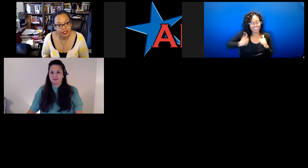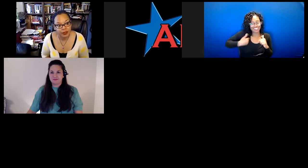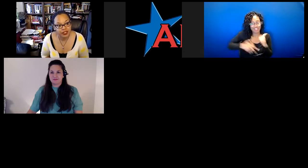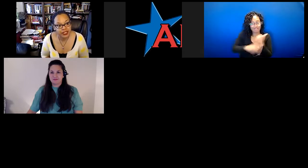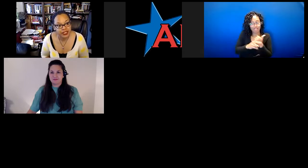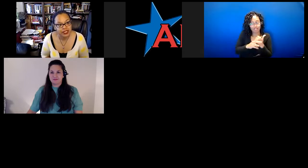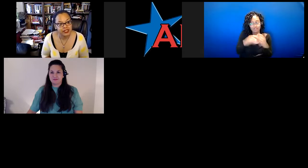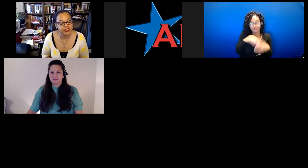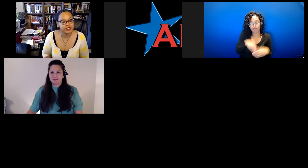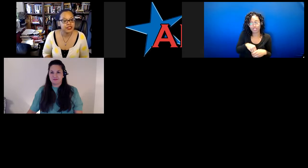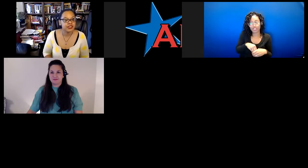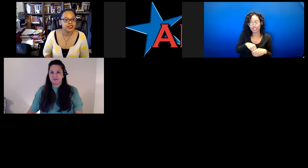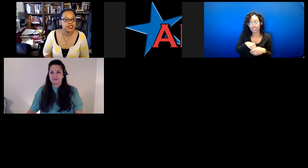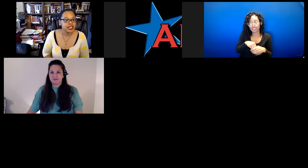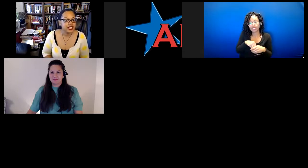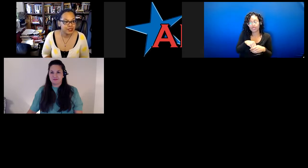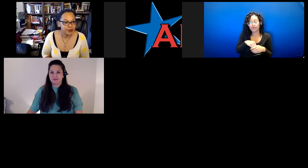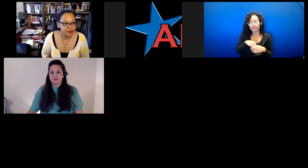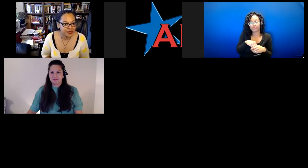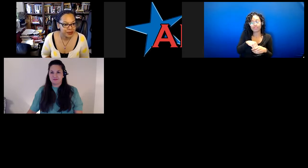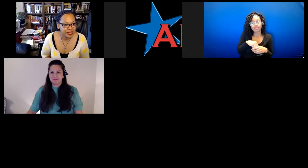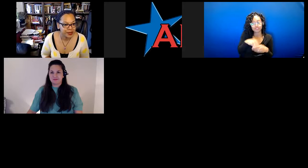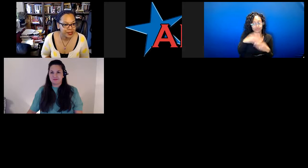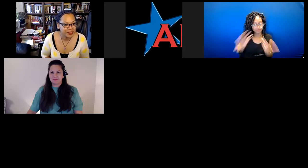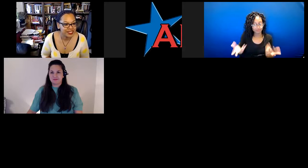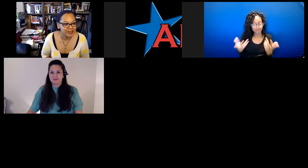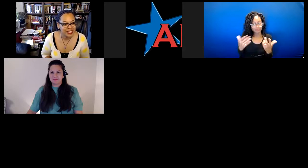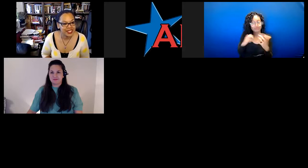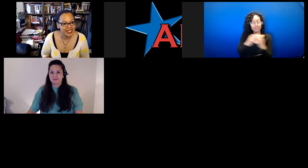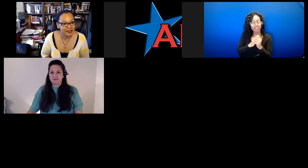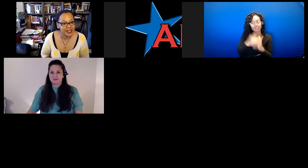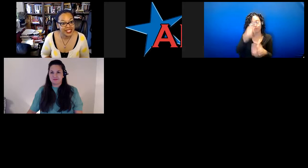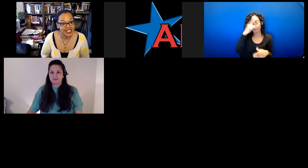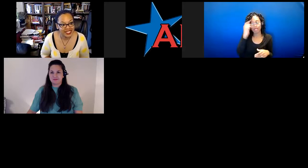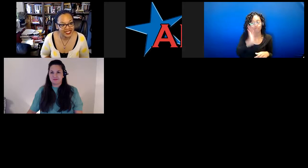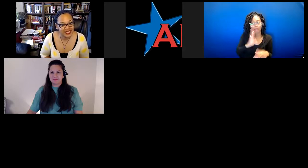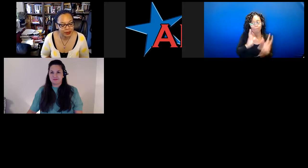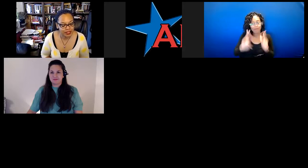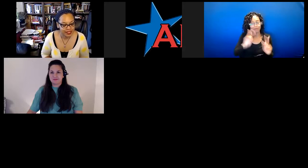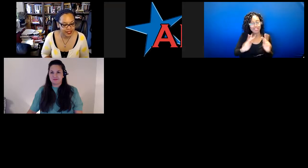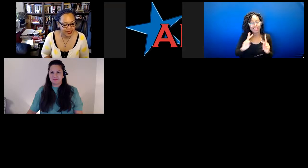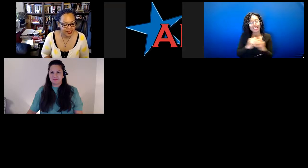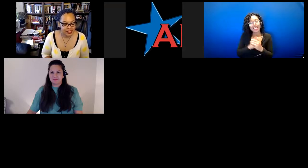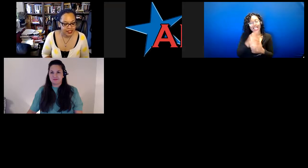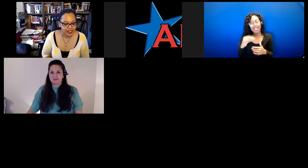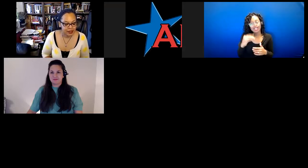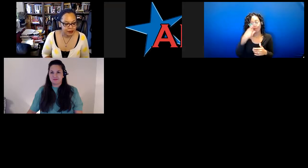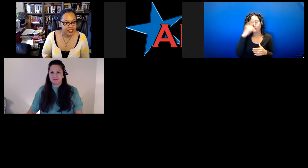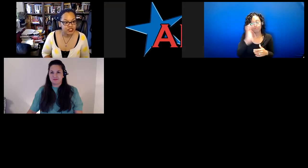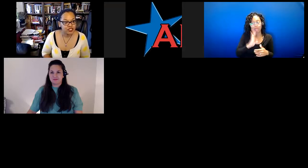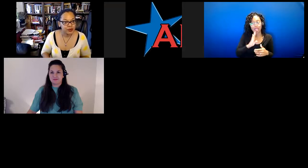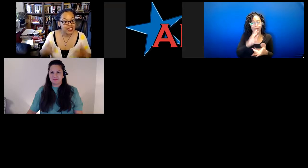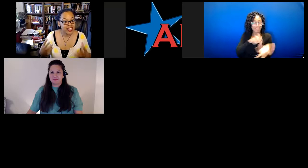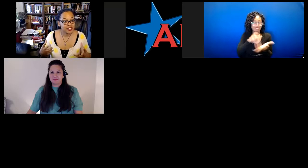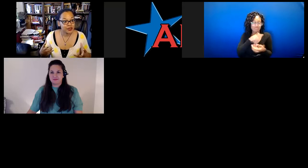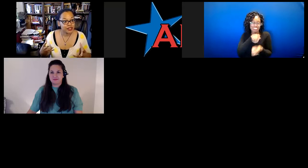as, especially in the 90s and early 2000s, it was disproportionately Black and brown folks, Black and Latinx to be exact. And